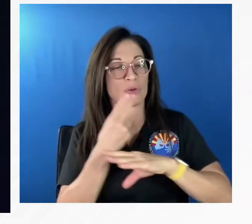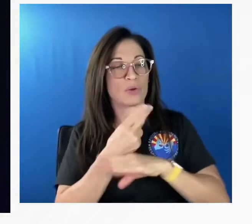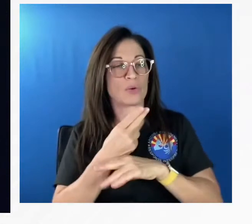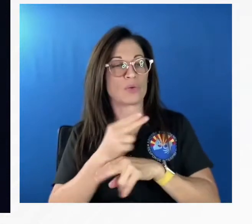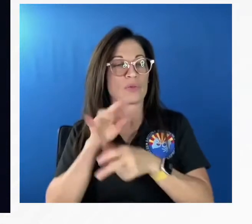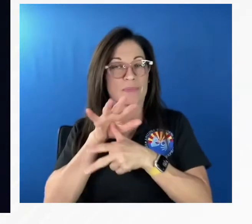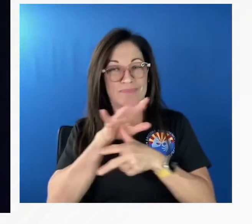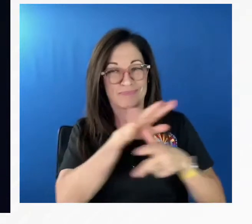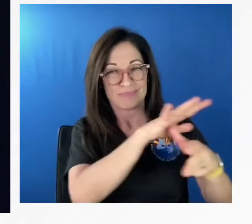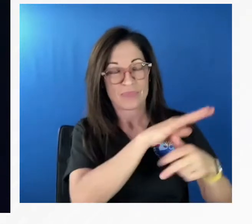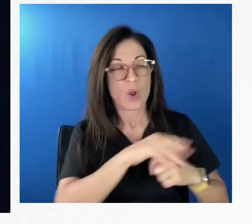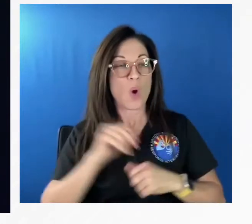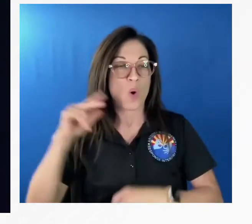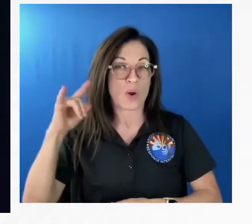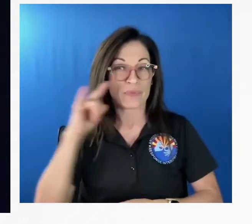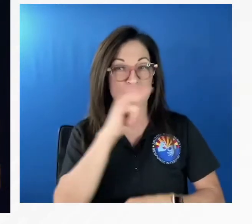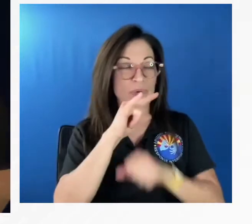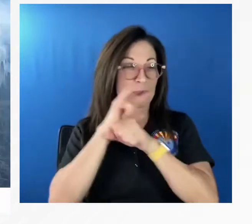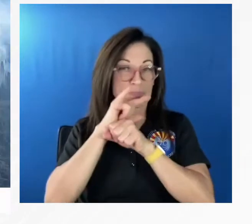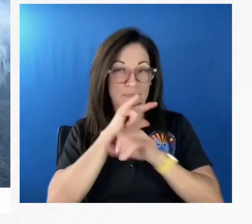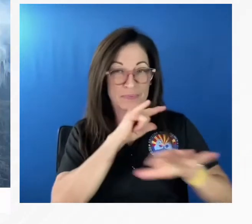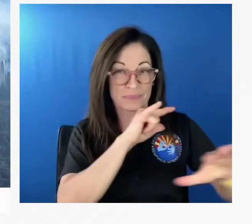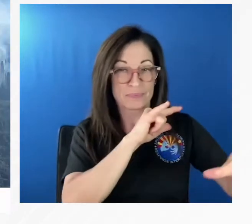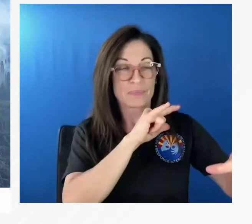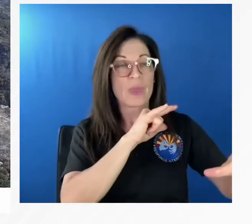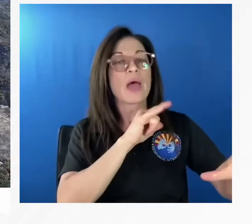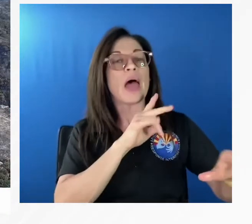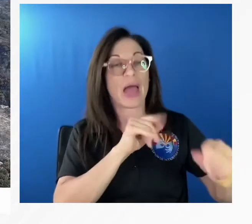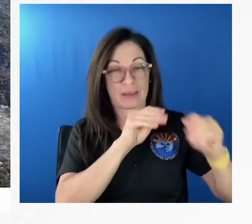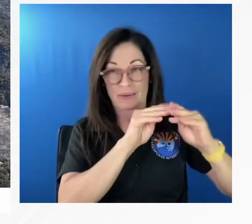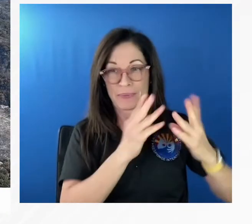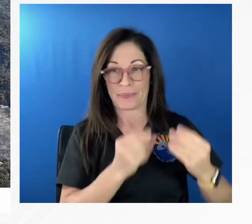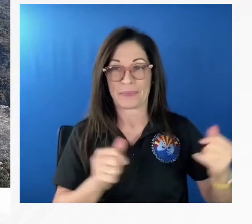get crews in there and actually cut lines imperative. Next slide.